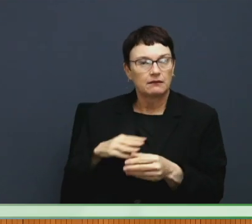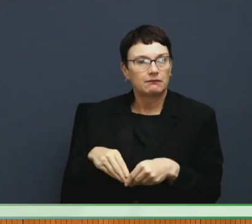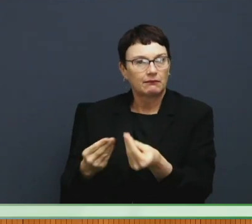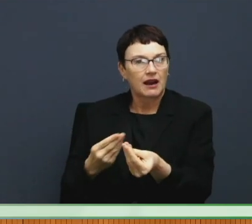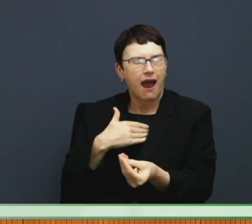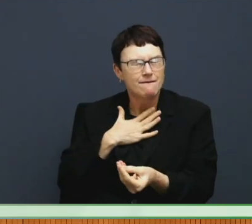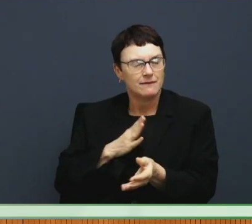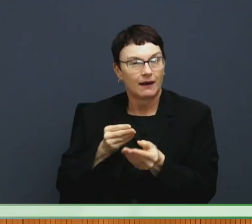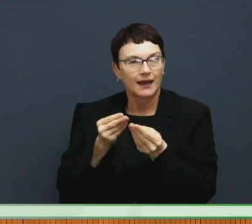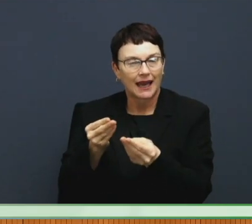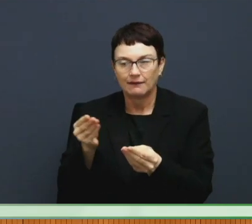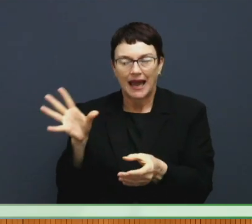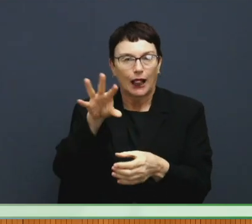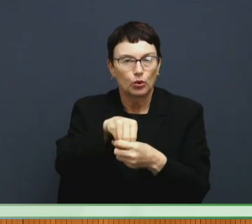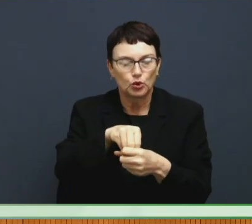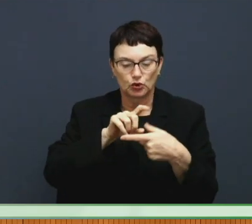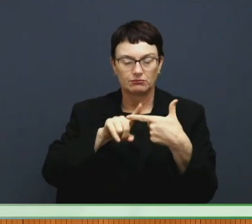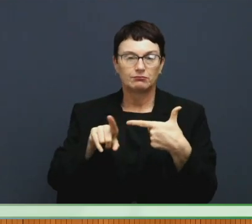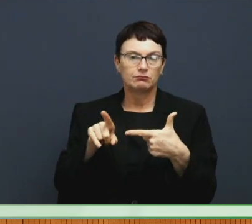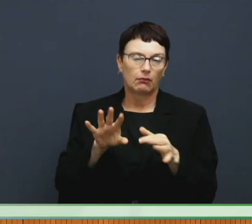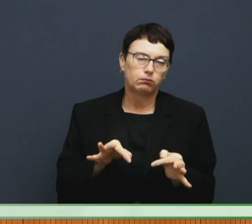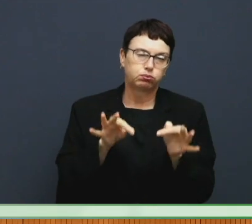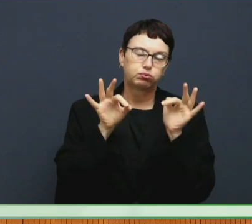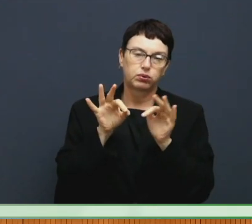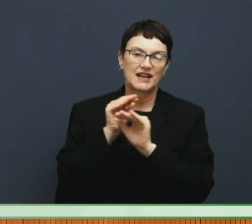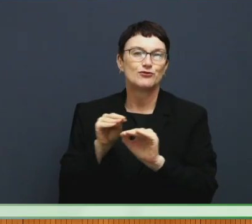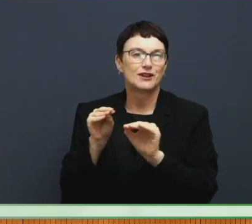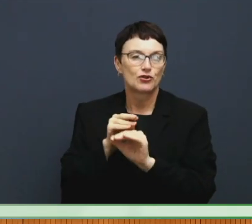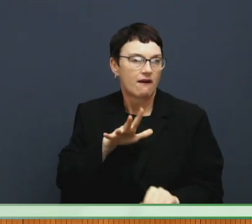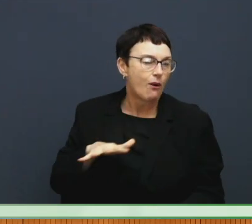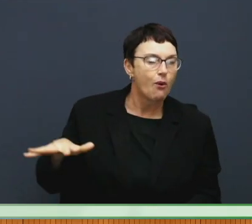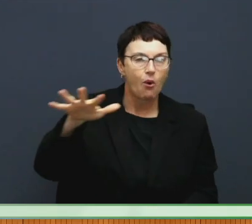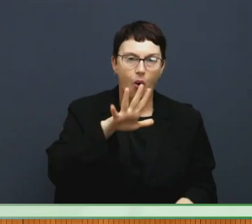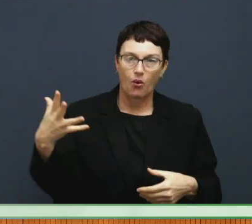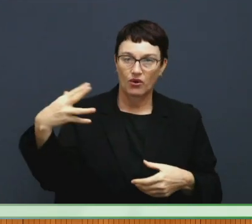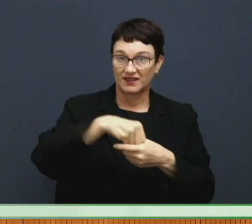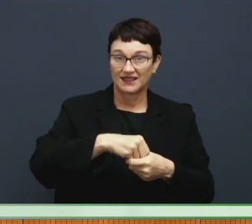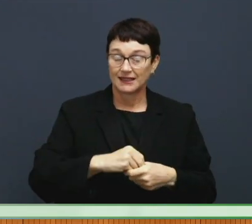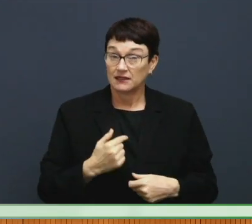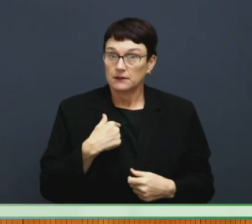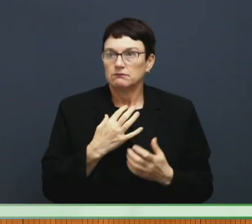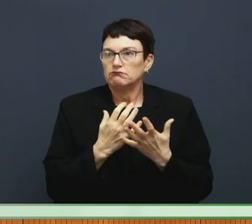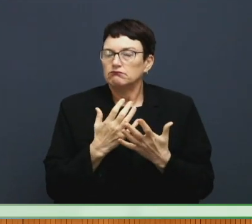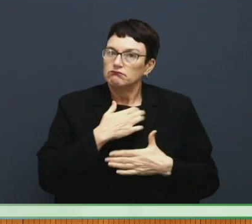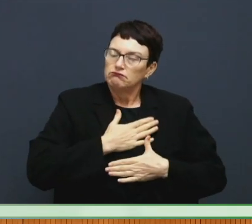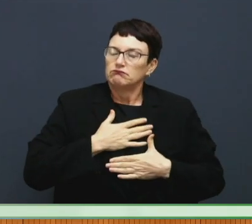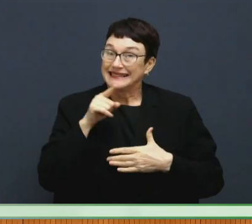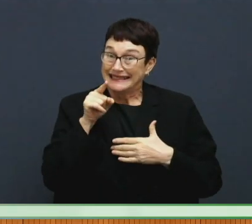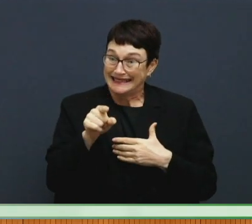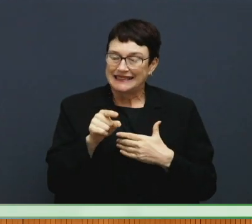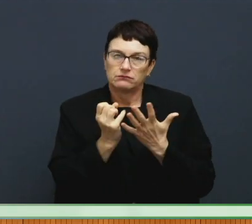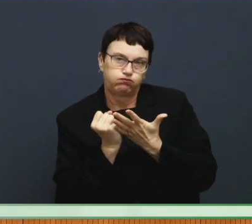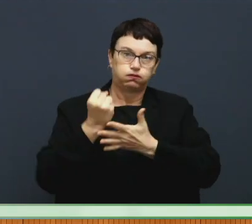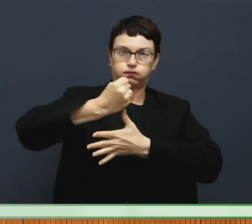for all being one of our absolute priorities in our everyday programs.